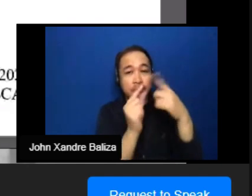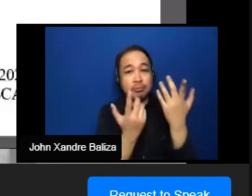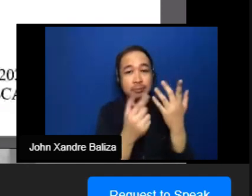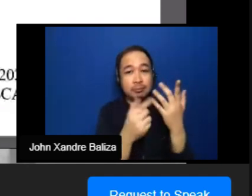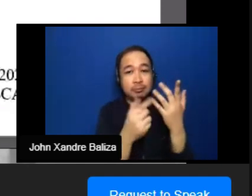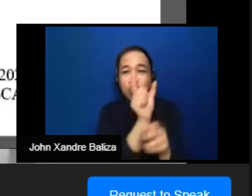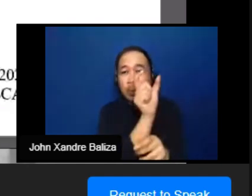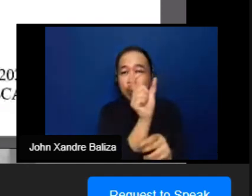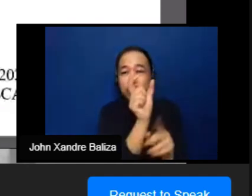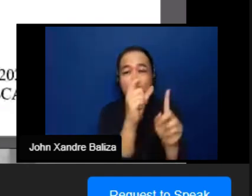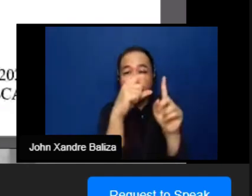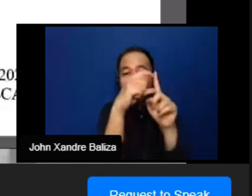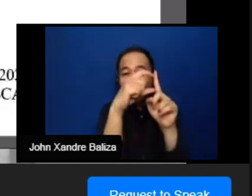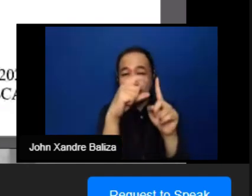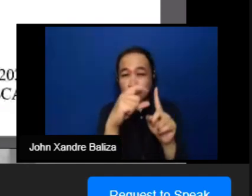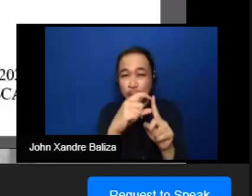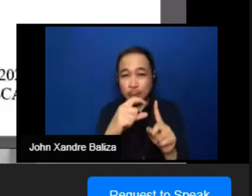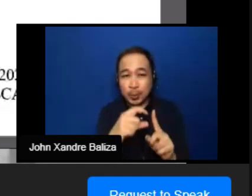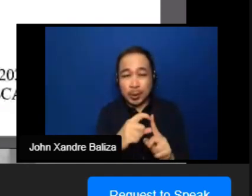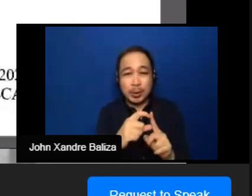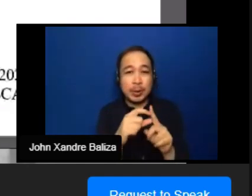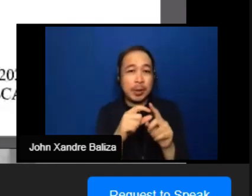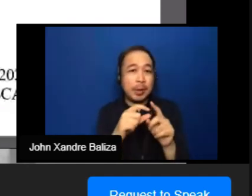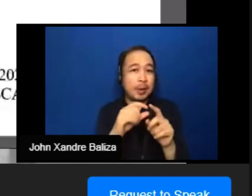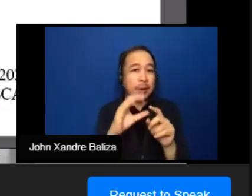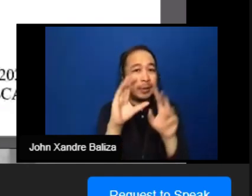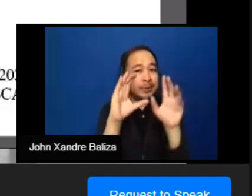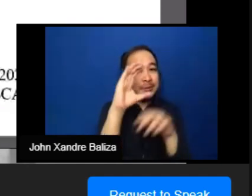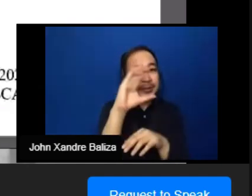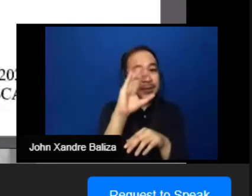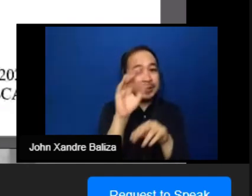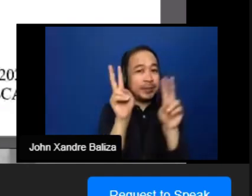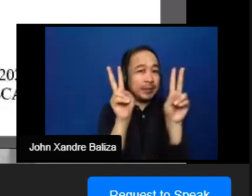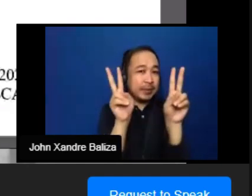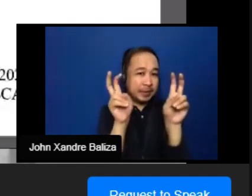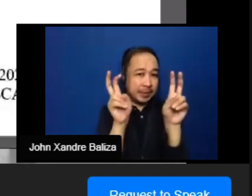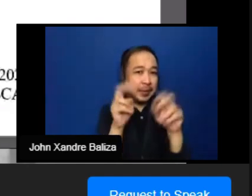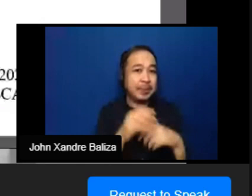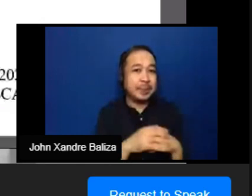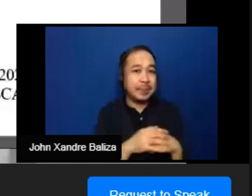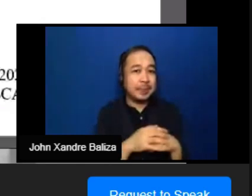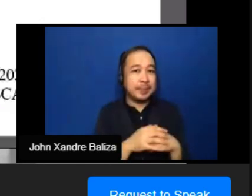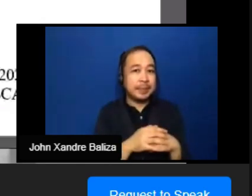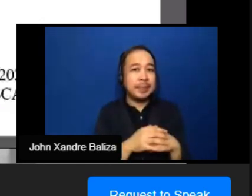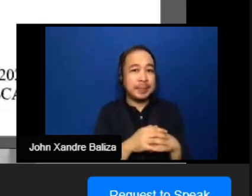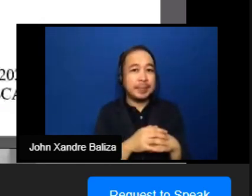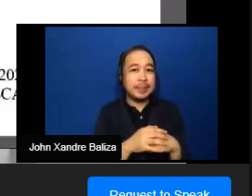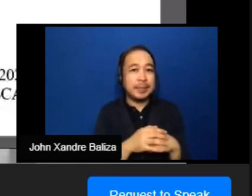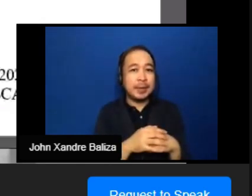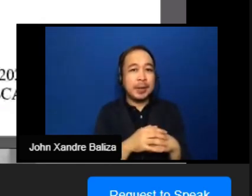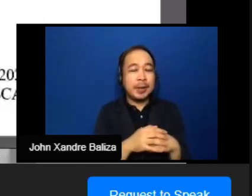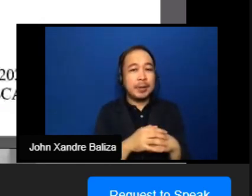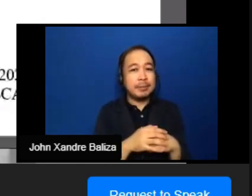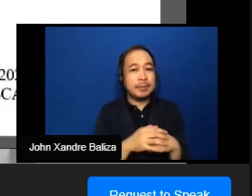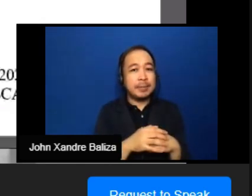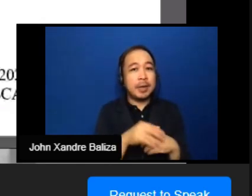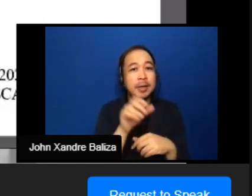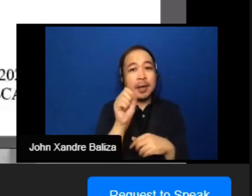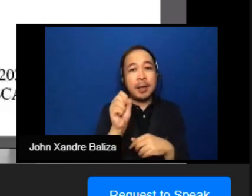used for the thematic area C into sexual and reproductive healthcare and services. Thank you, Madam Chair.